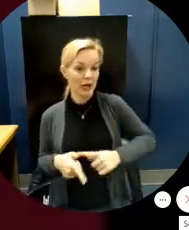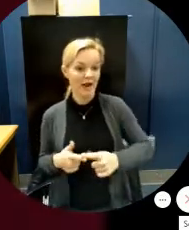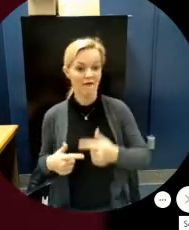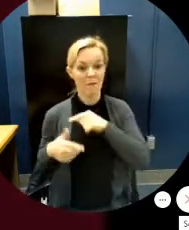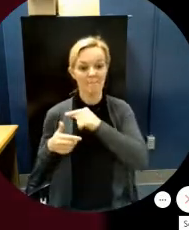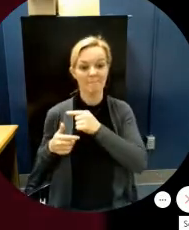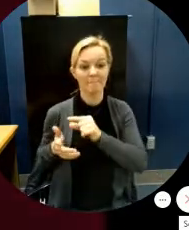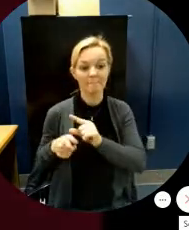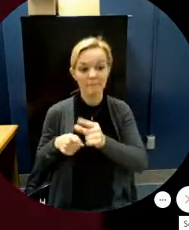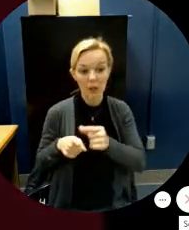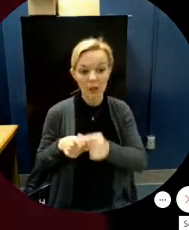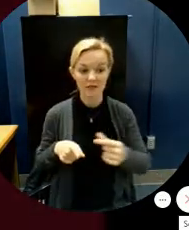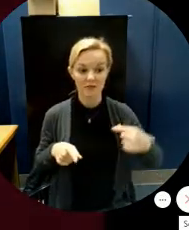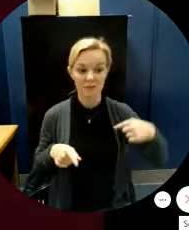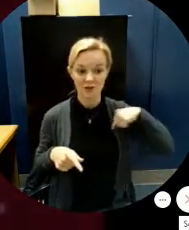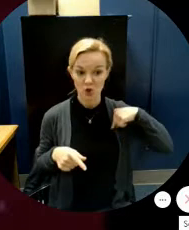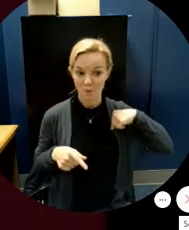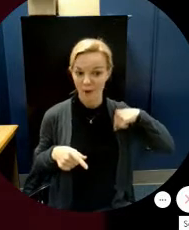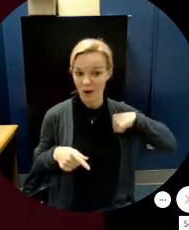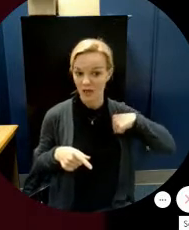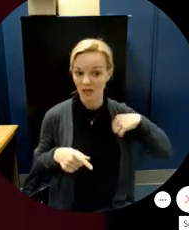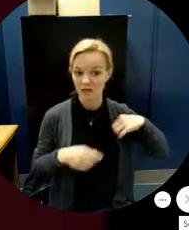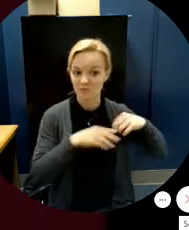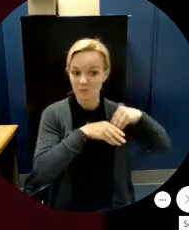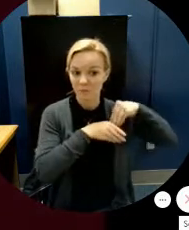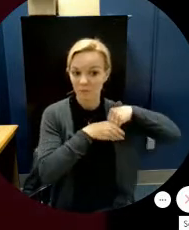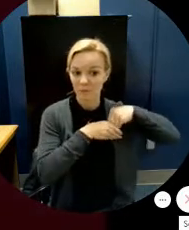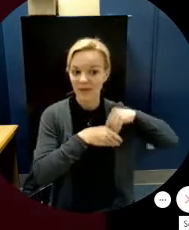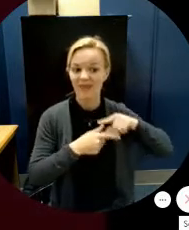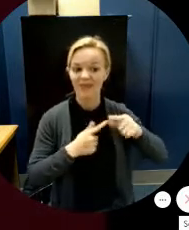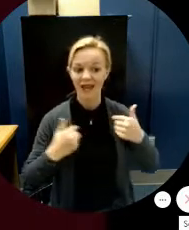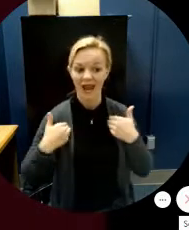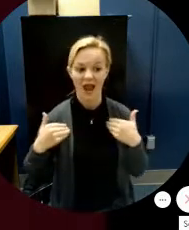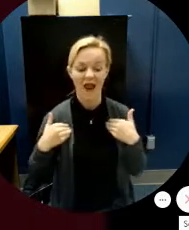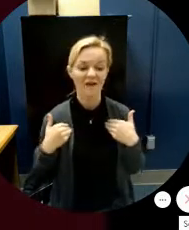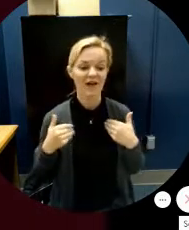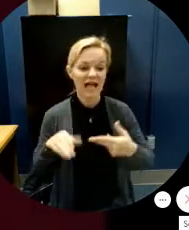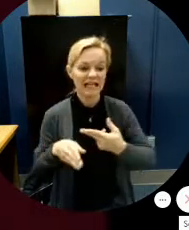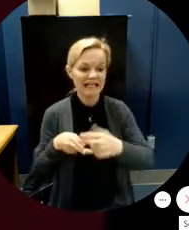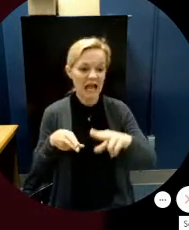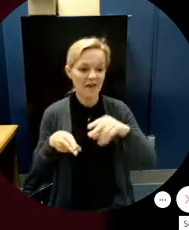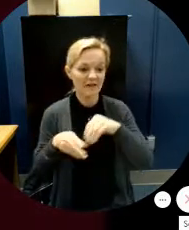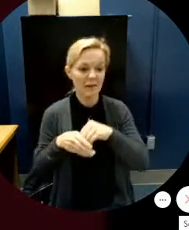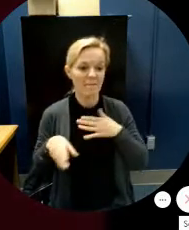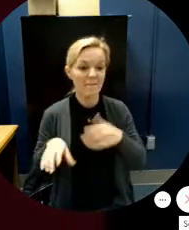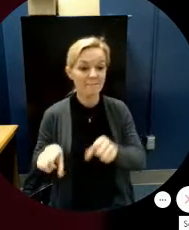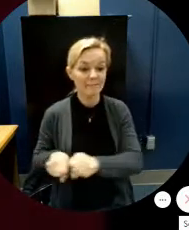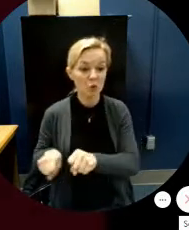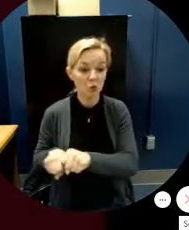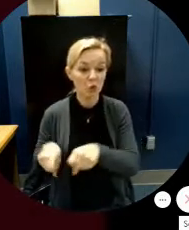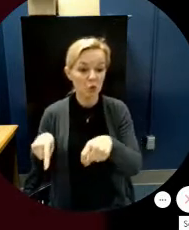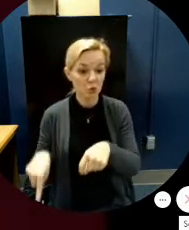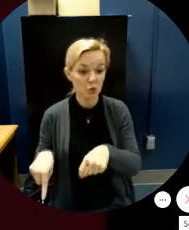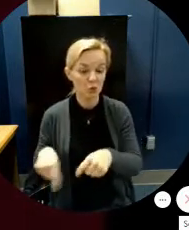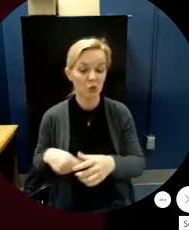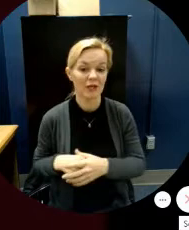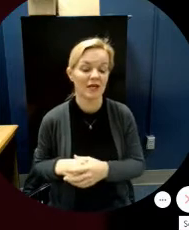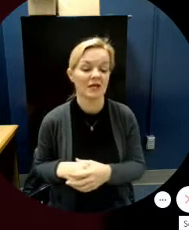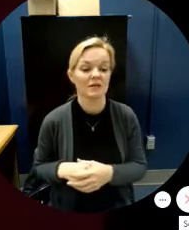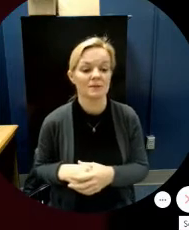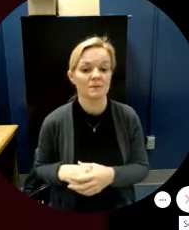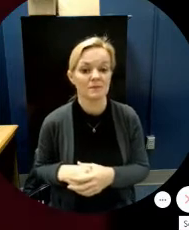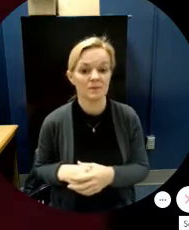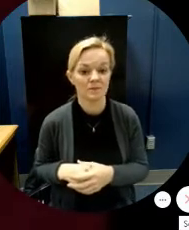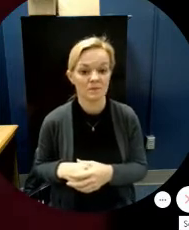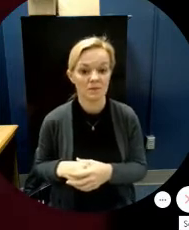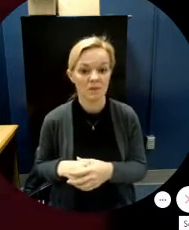side. And I carry a boot knife. And I got the Farland speedy loader.